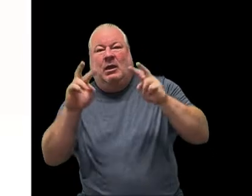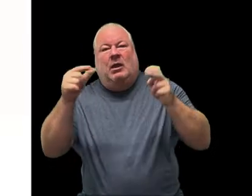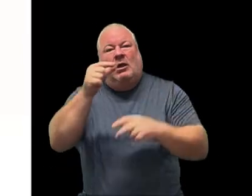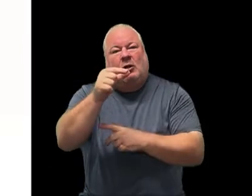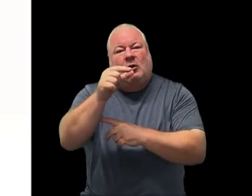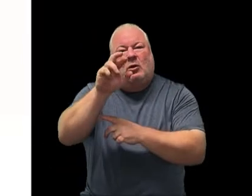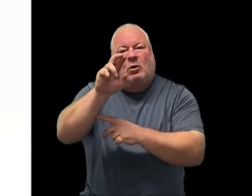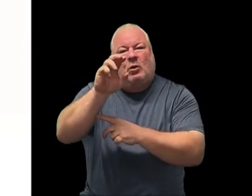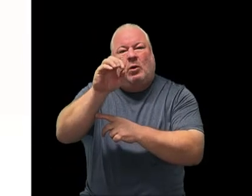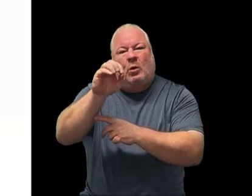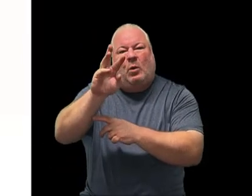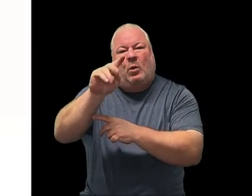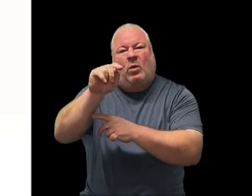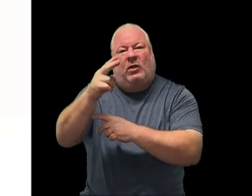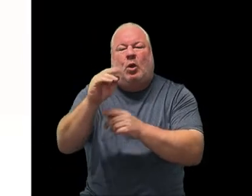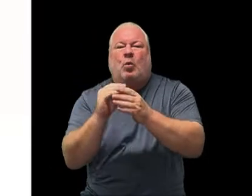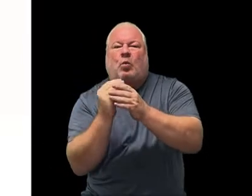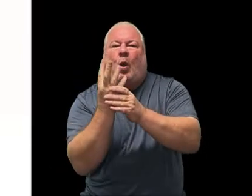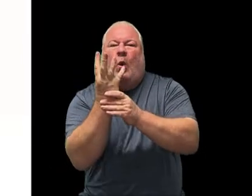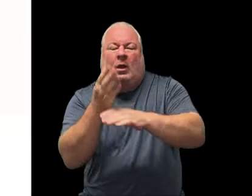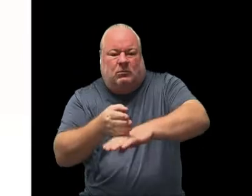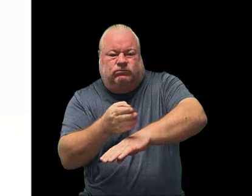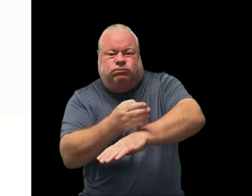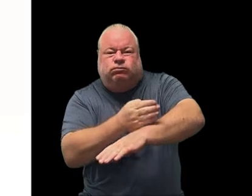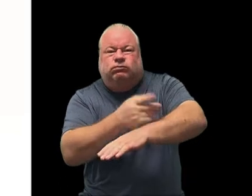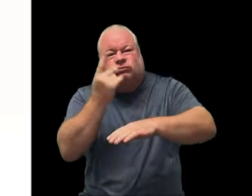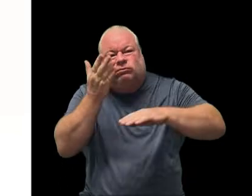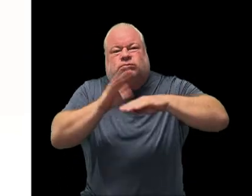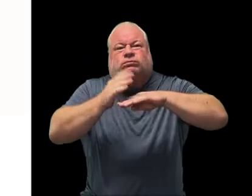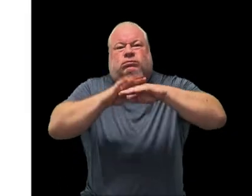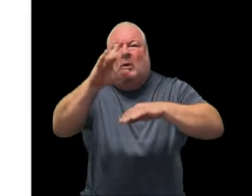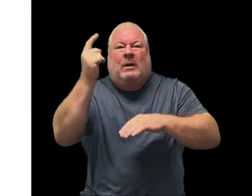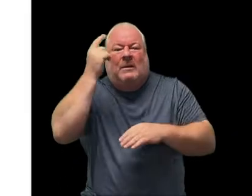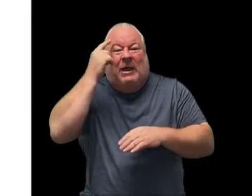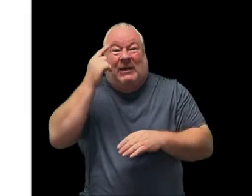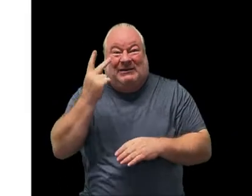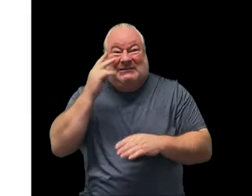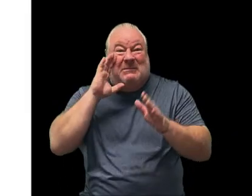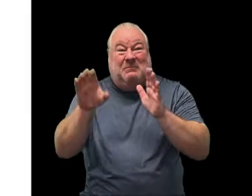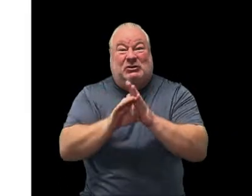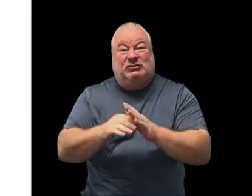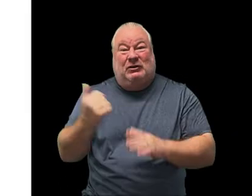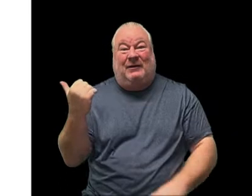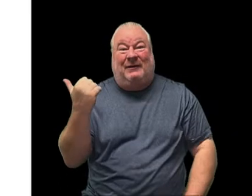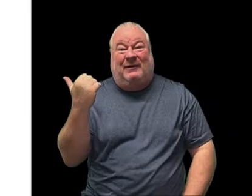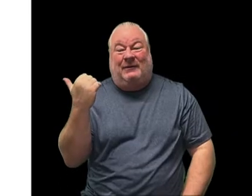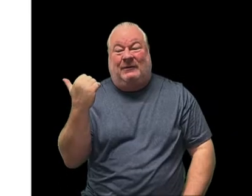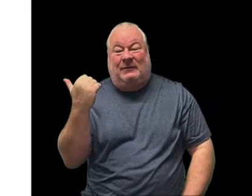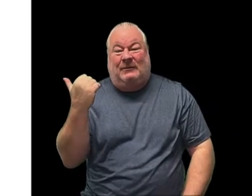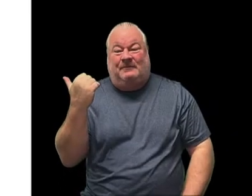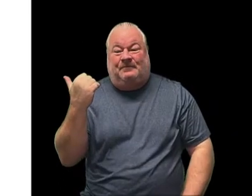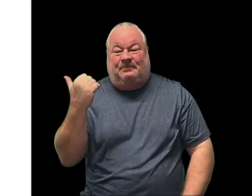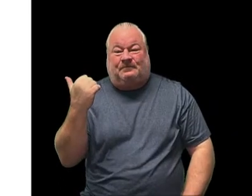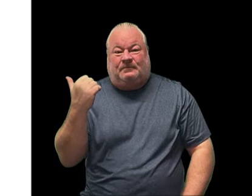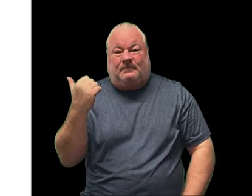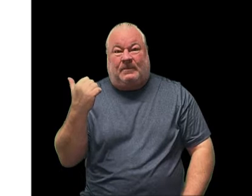mindset. Take a look at this image. As you can see, what happens